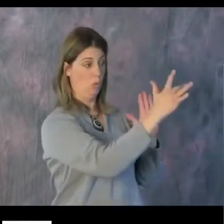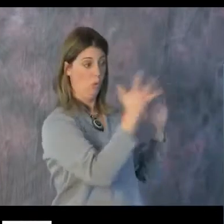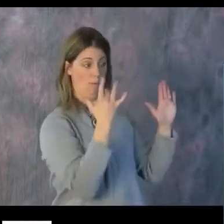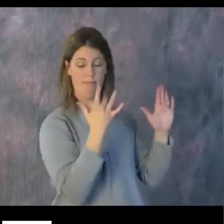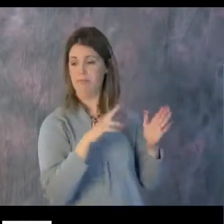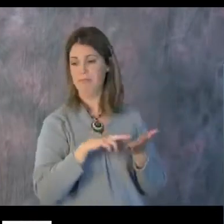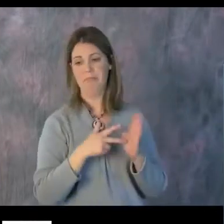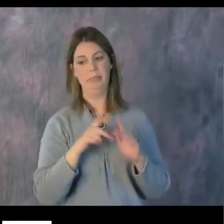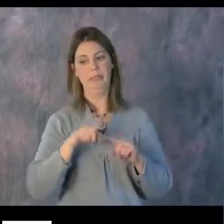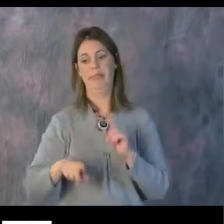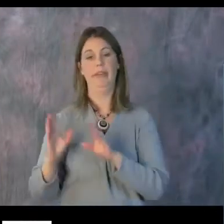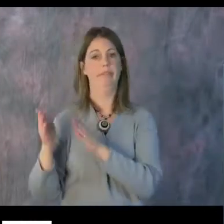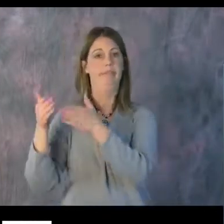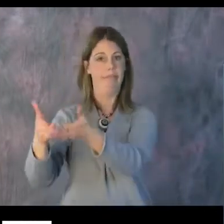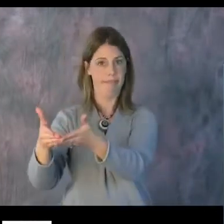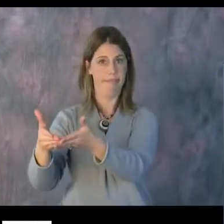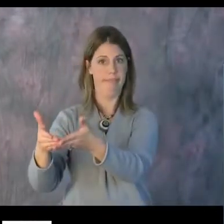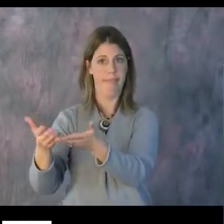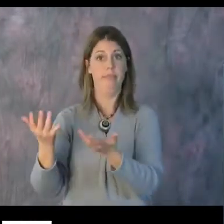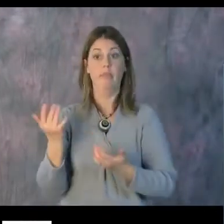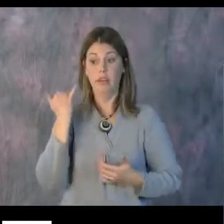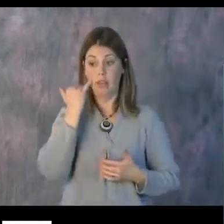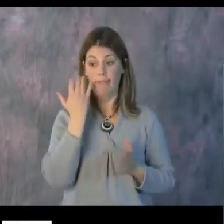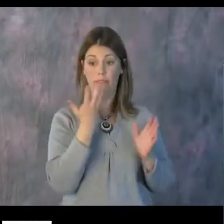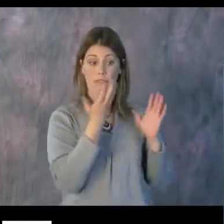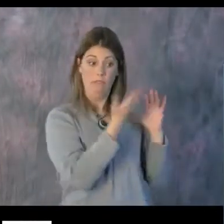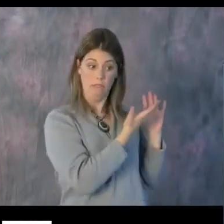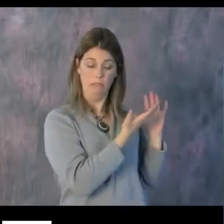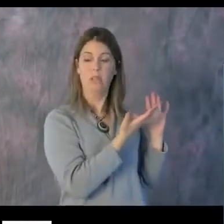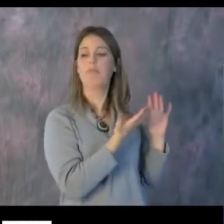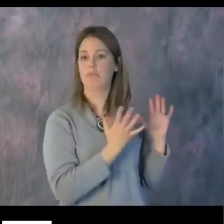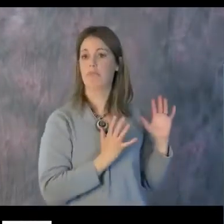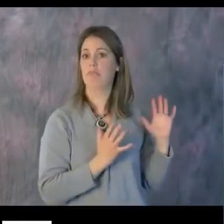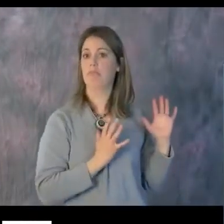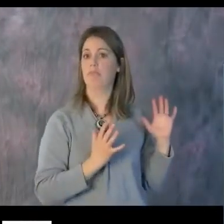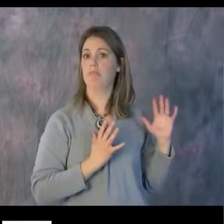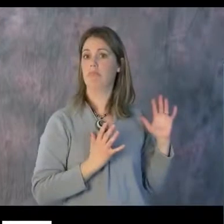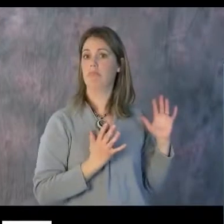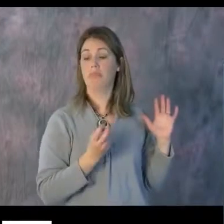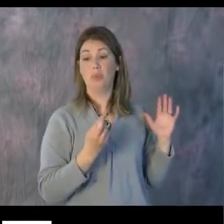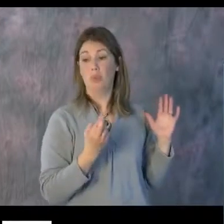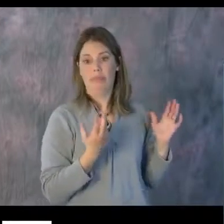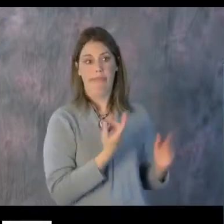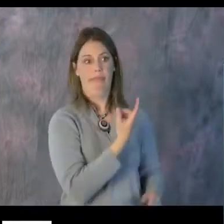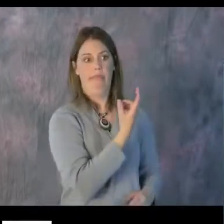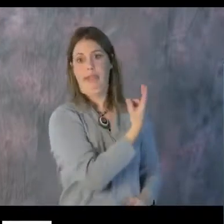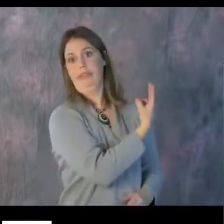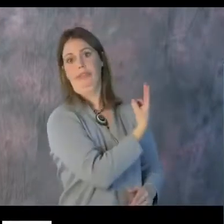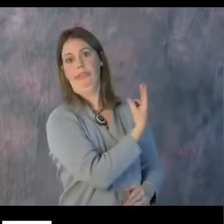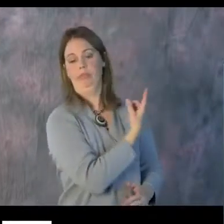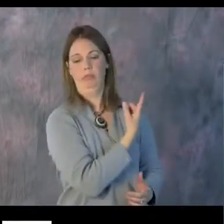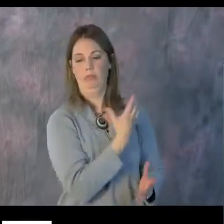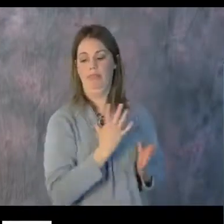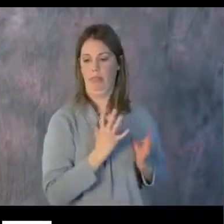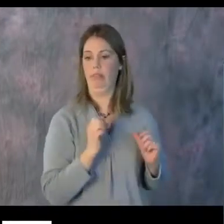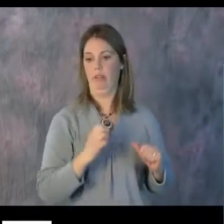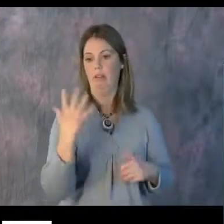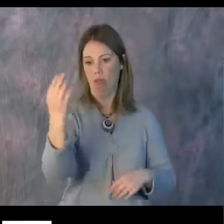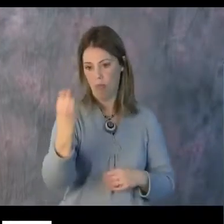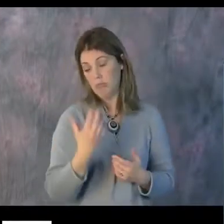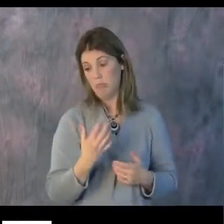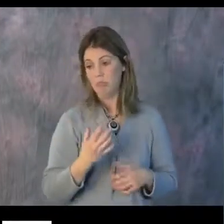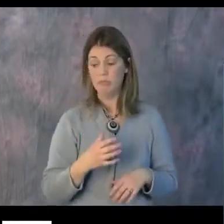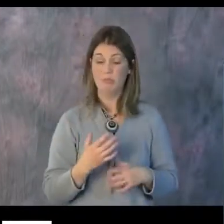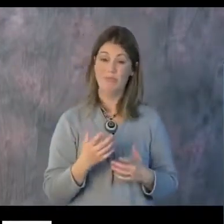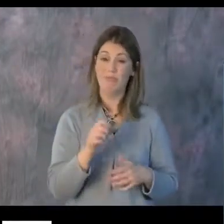you take the word horse off, that means you can't go. If the word remains, it means that you've earned that, or if there's